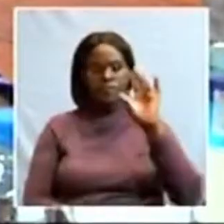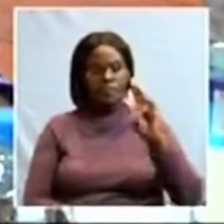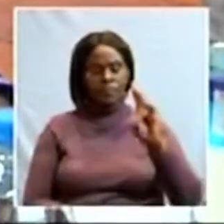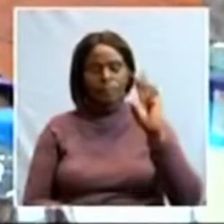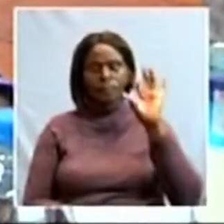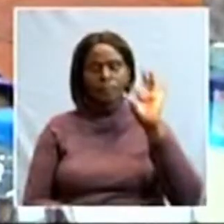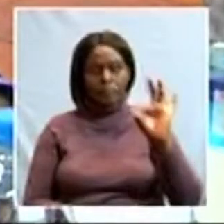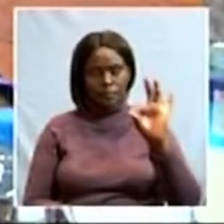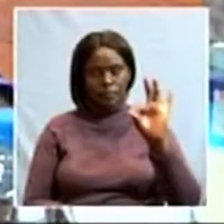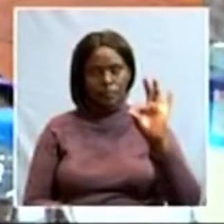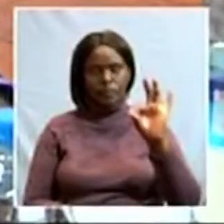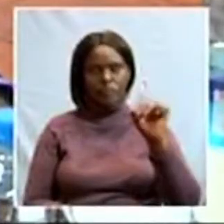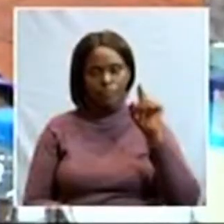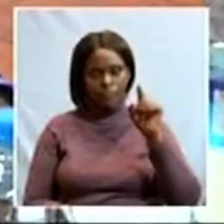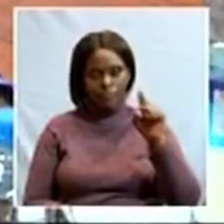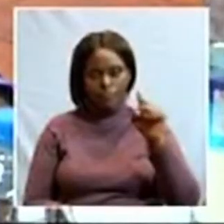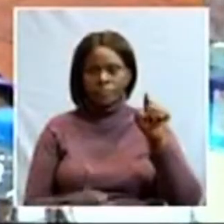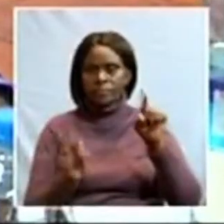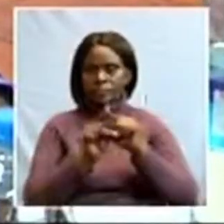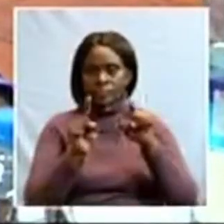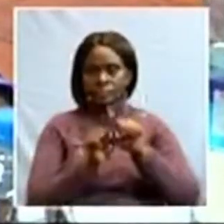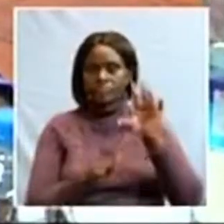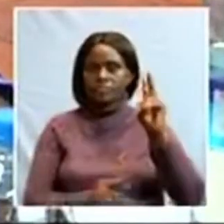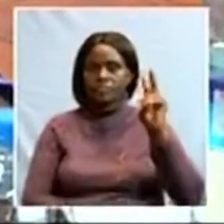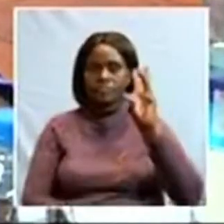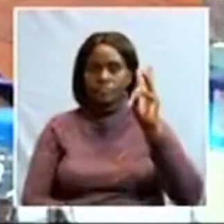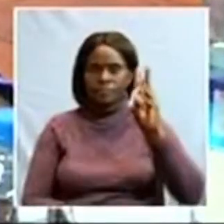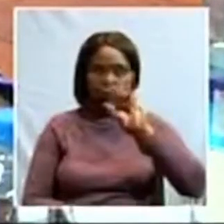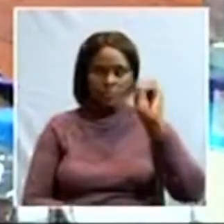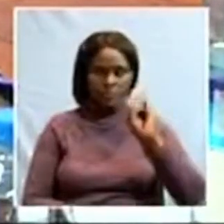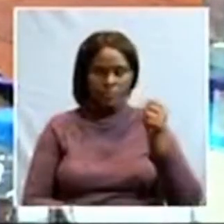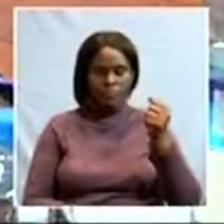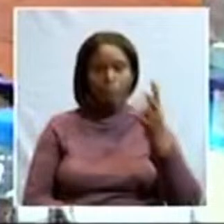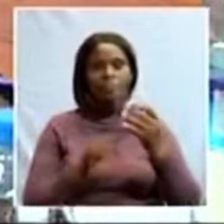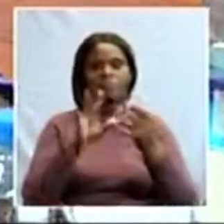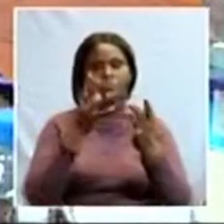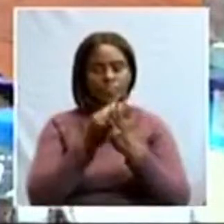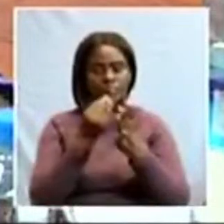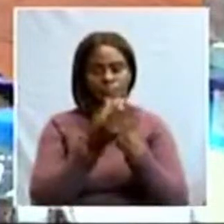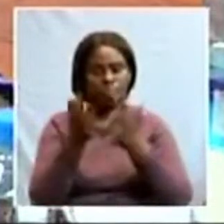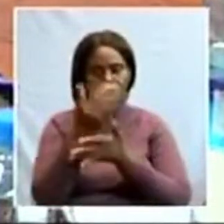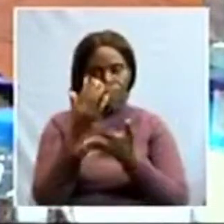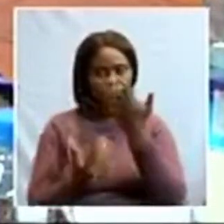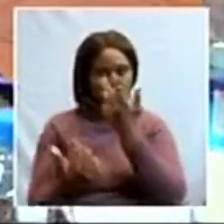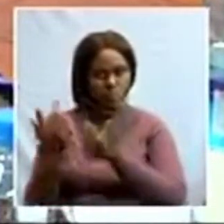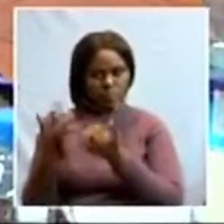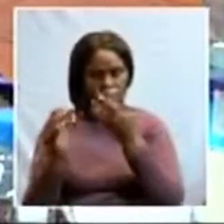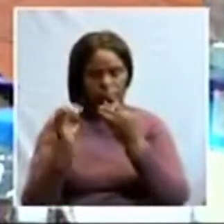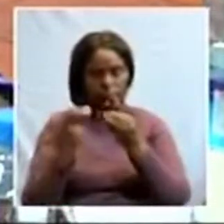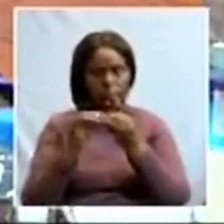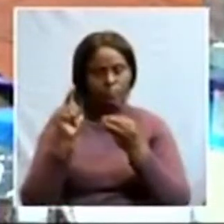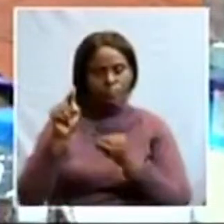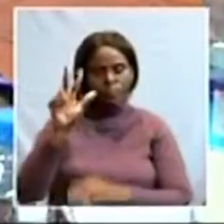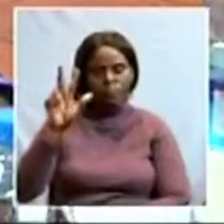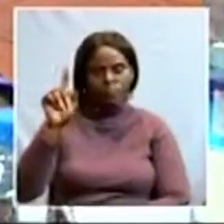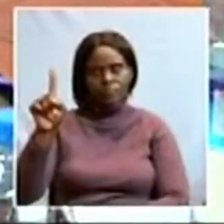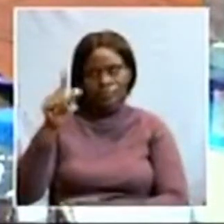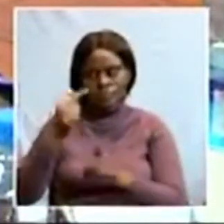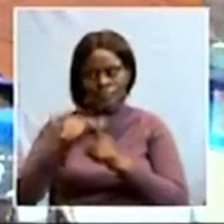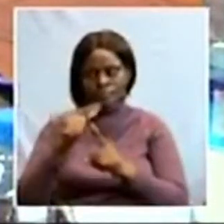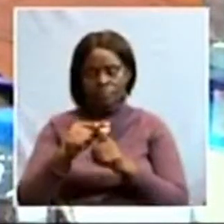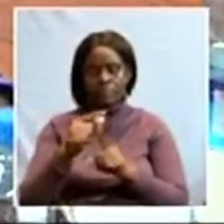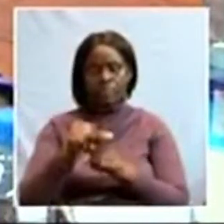11,079, being 6% of the amounts collected on fire related as of 31st